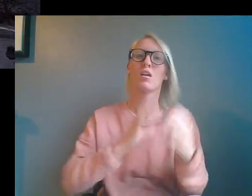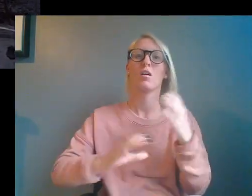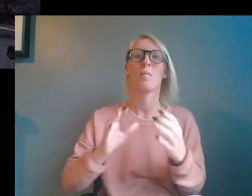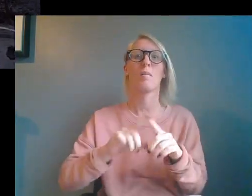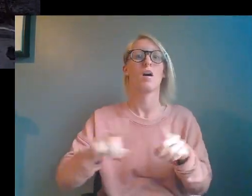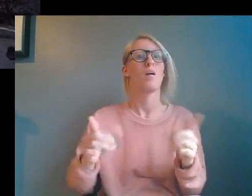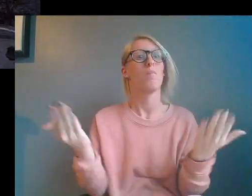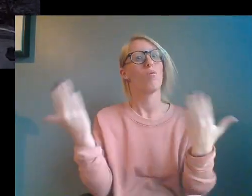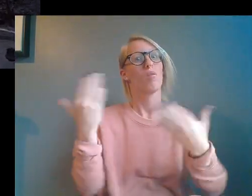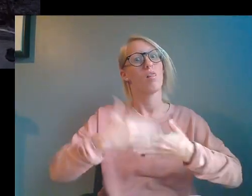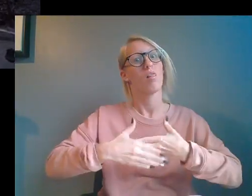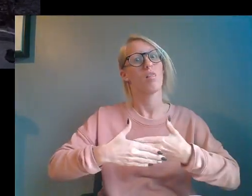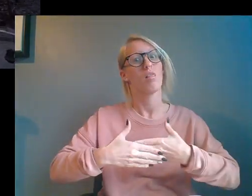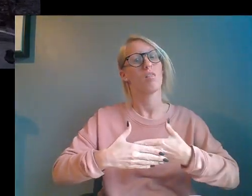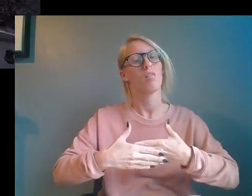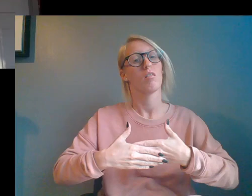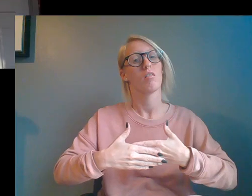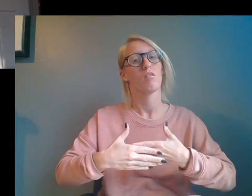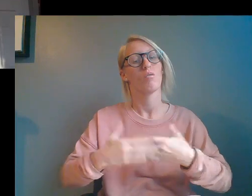destination.